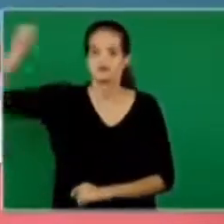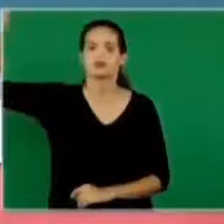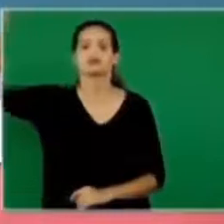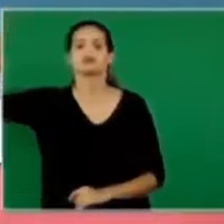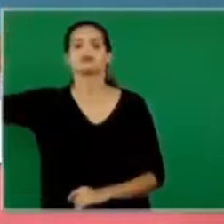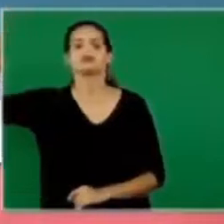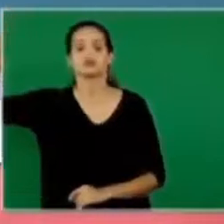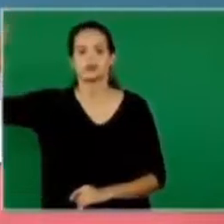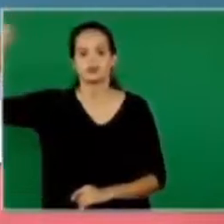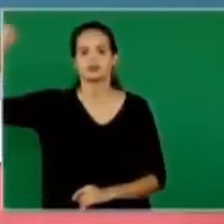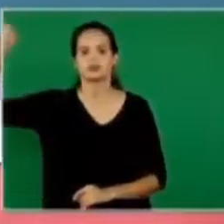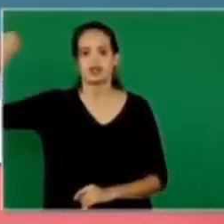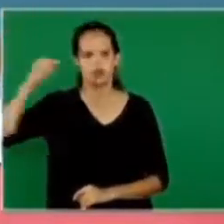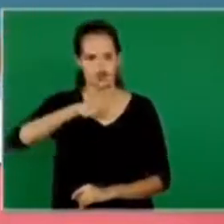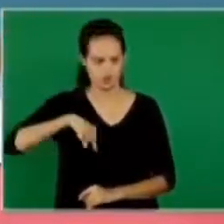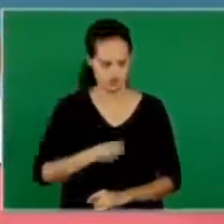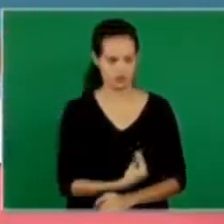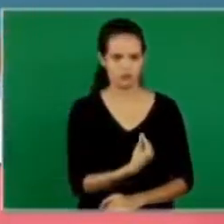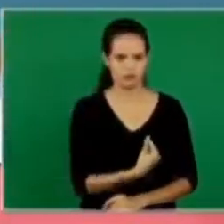is raptured.